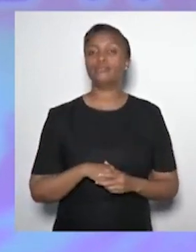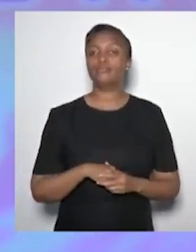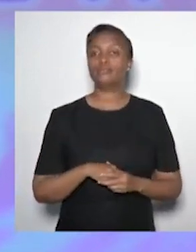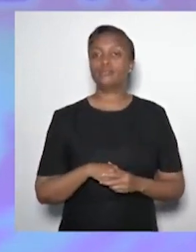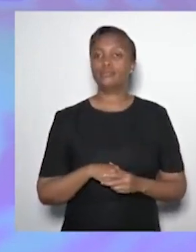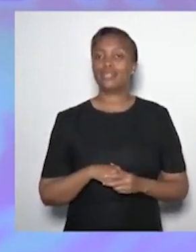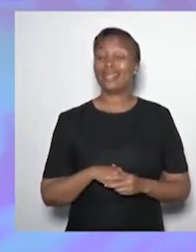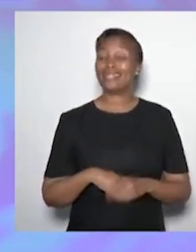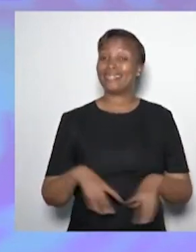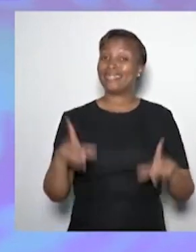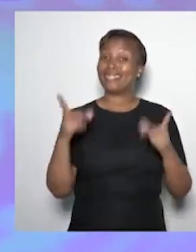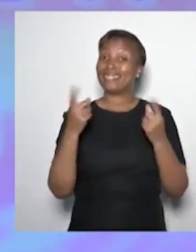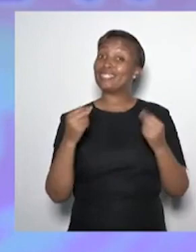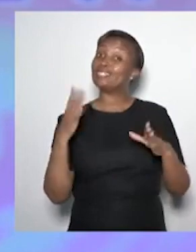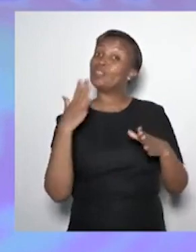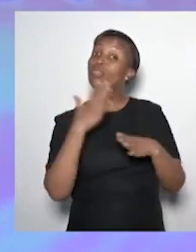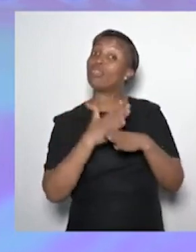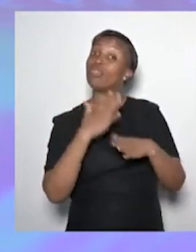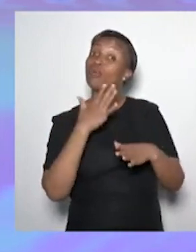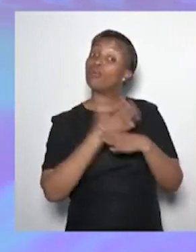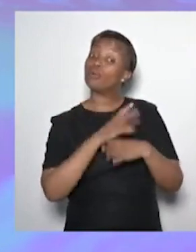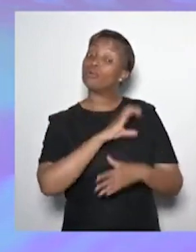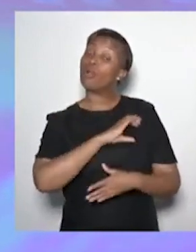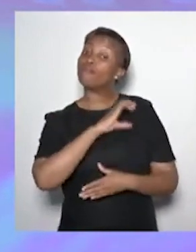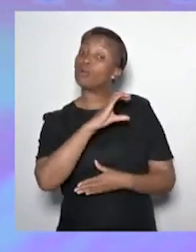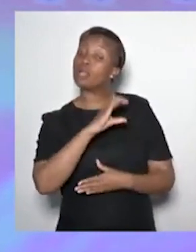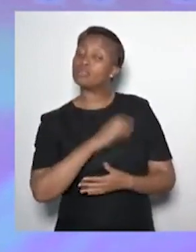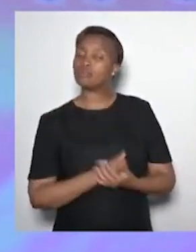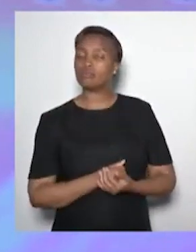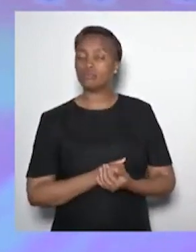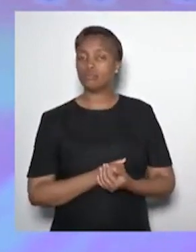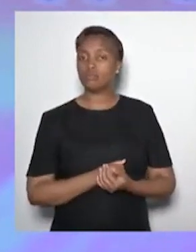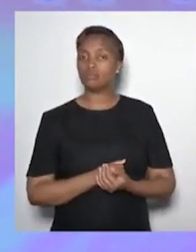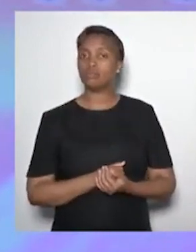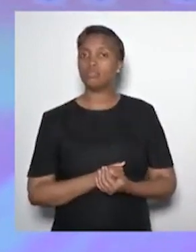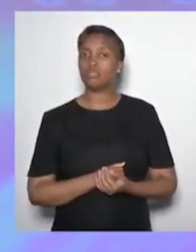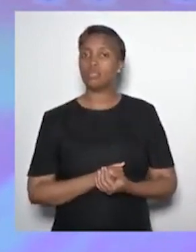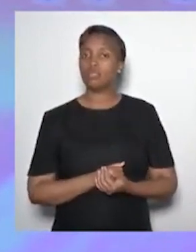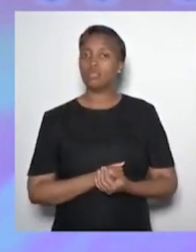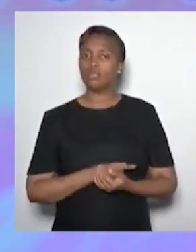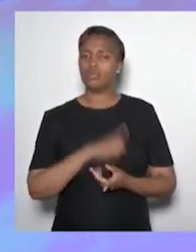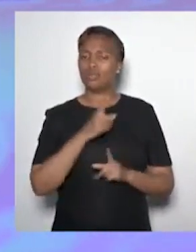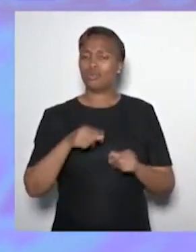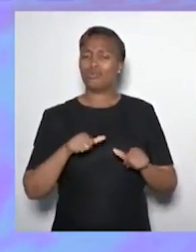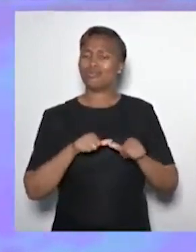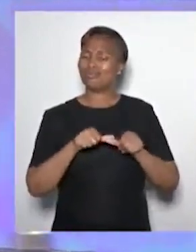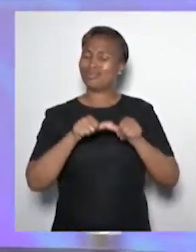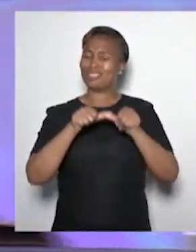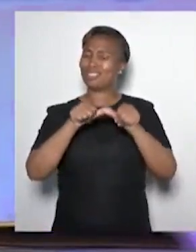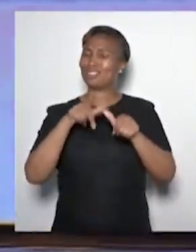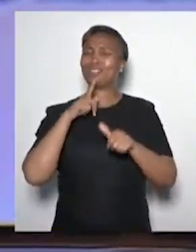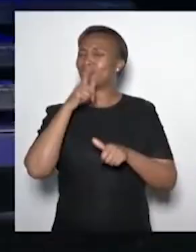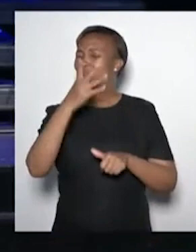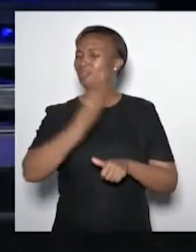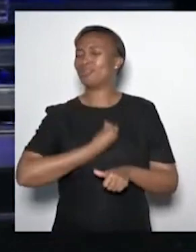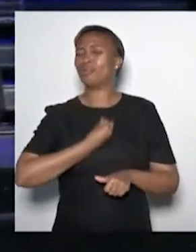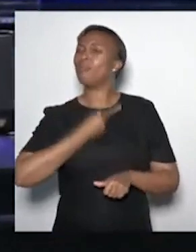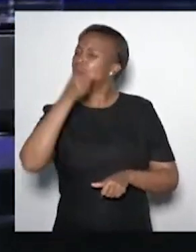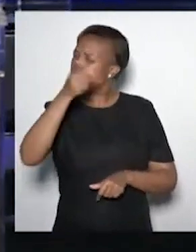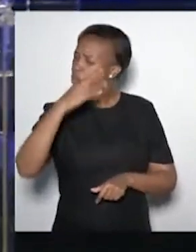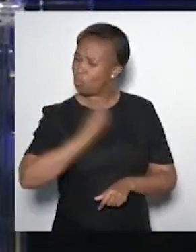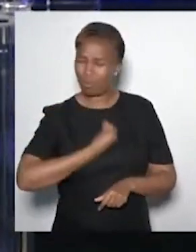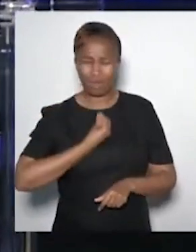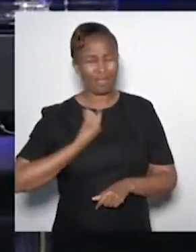in doing the works of Christ. We must not keep on telling young people, usali munyani